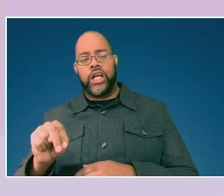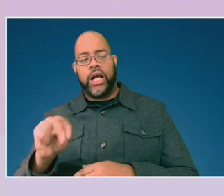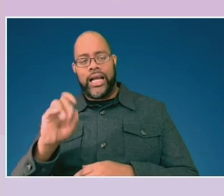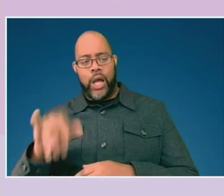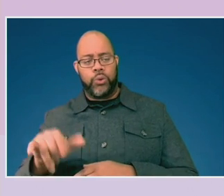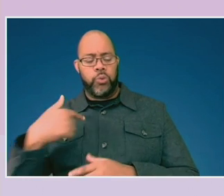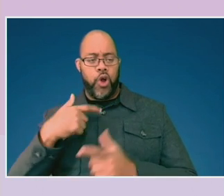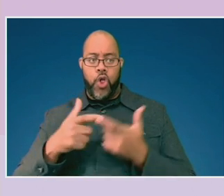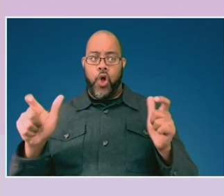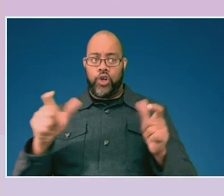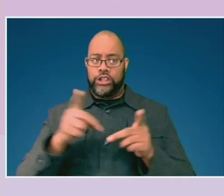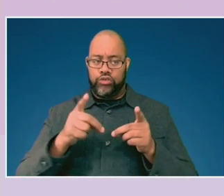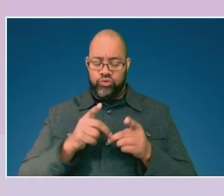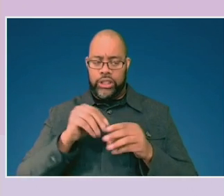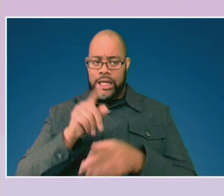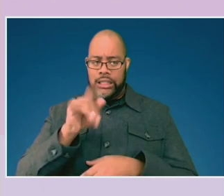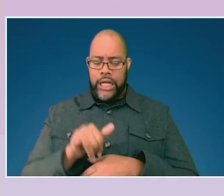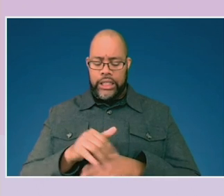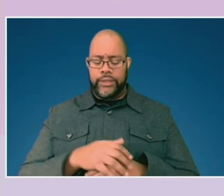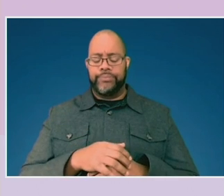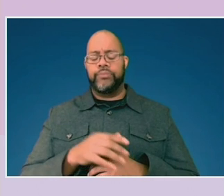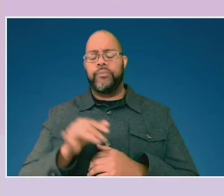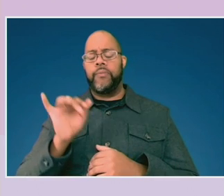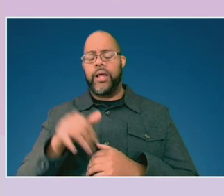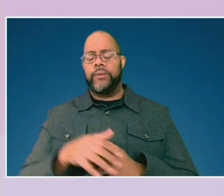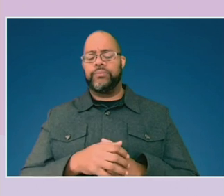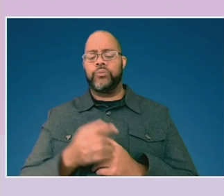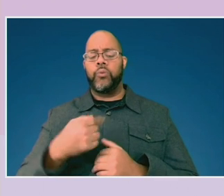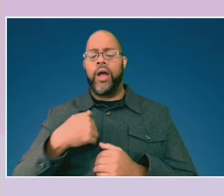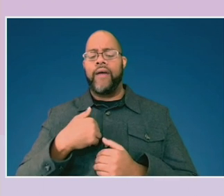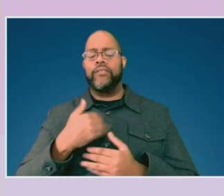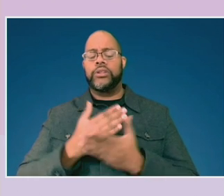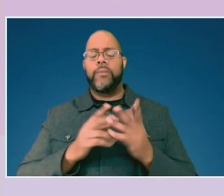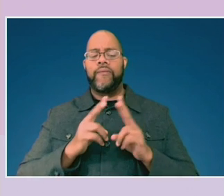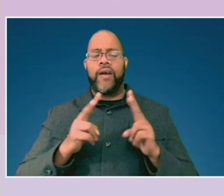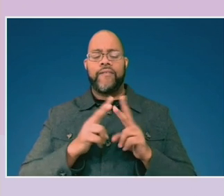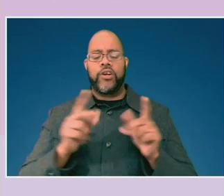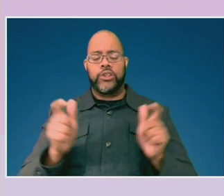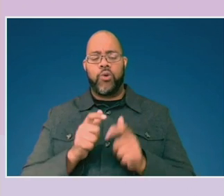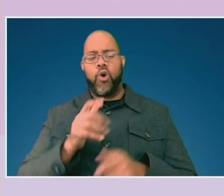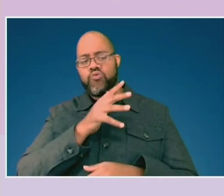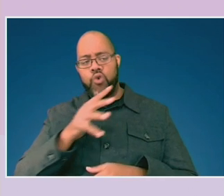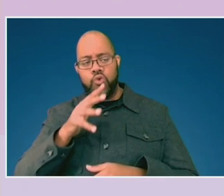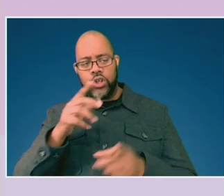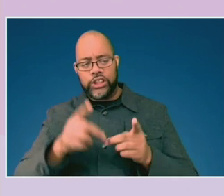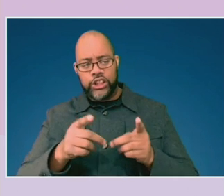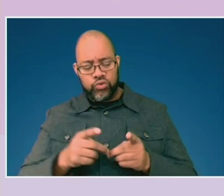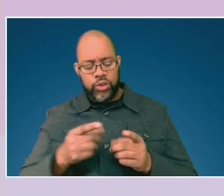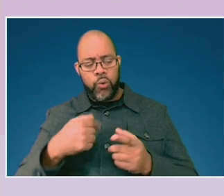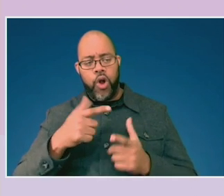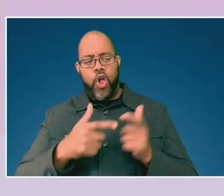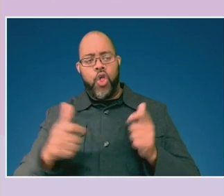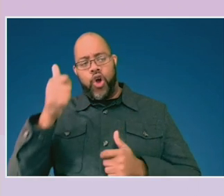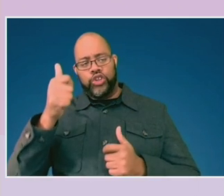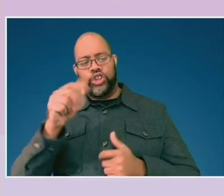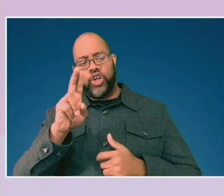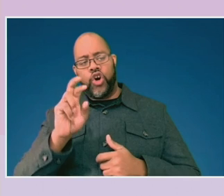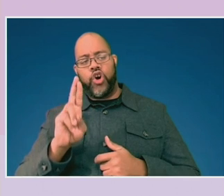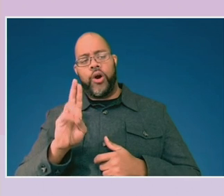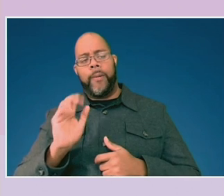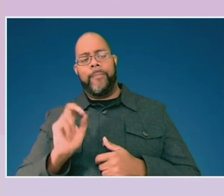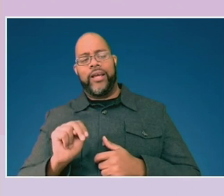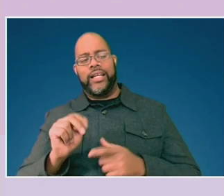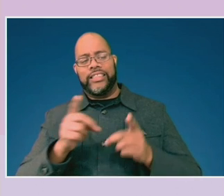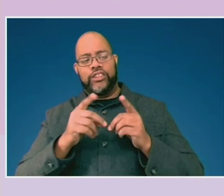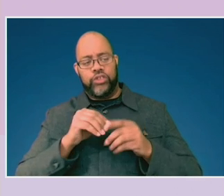district in Kentucky, which is we have some very small rural districts, and we're the largest urban district in the state. So